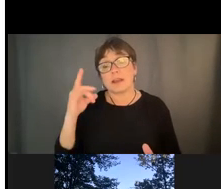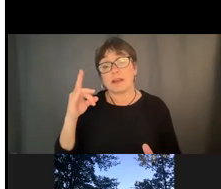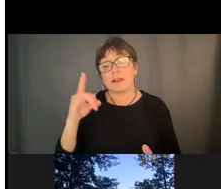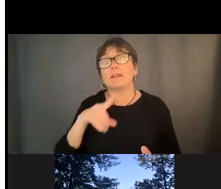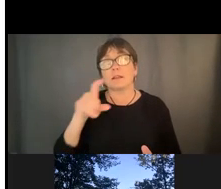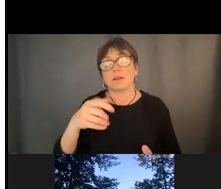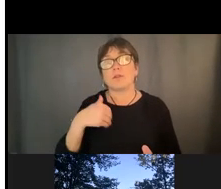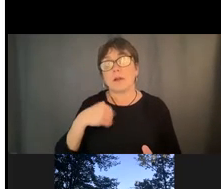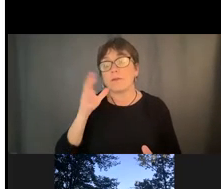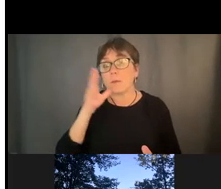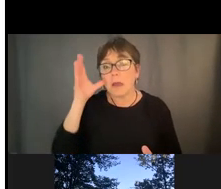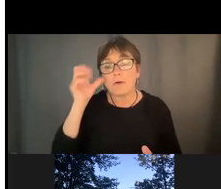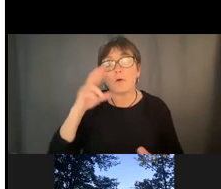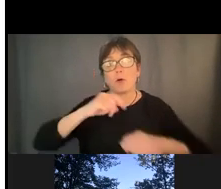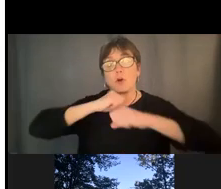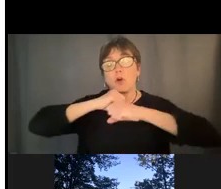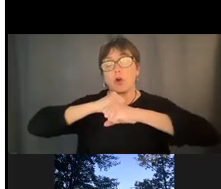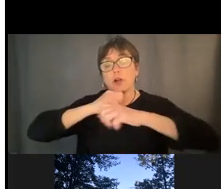them.